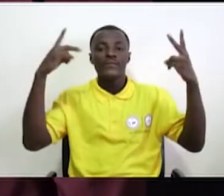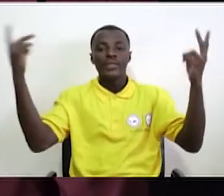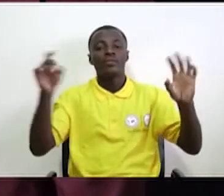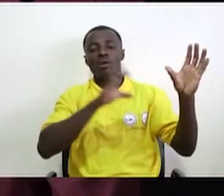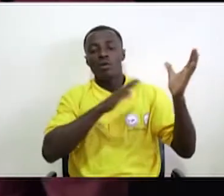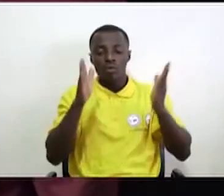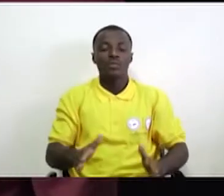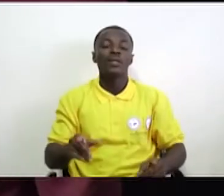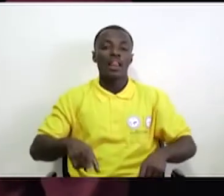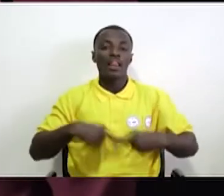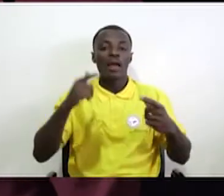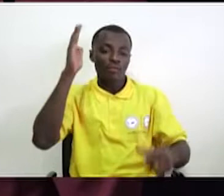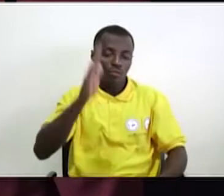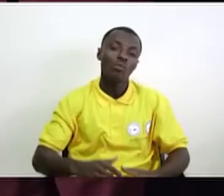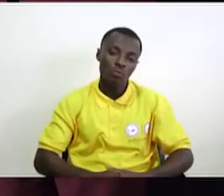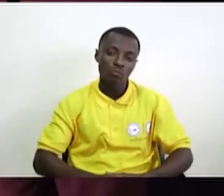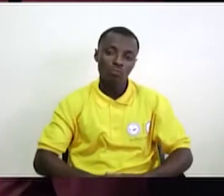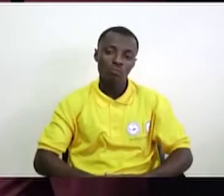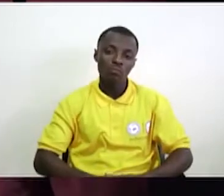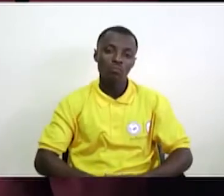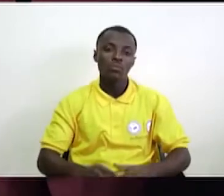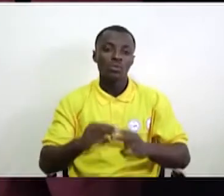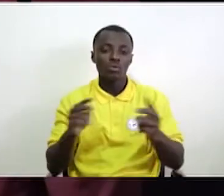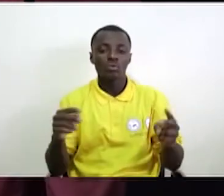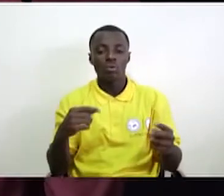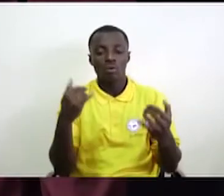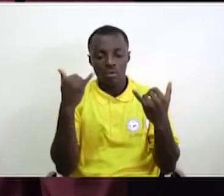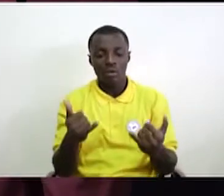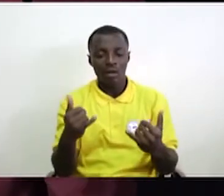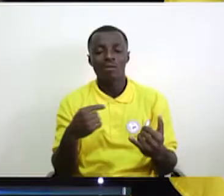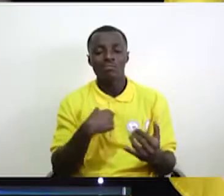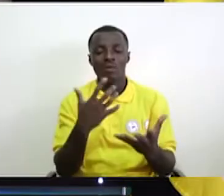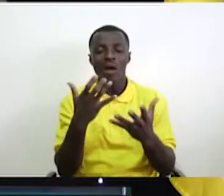And I want at this time to respectfully invite